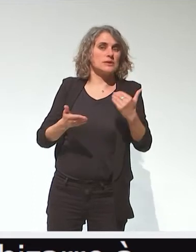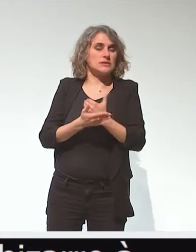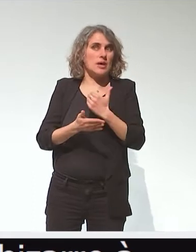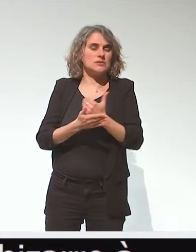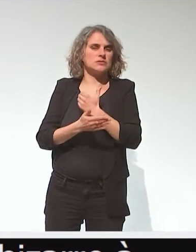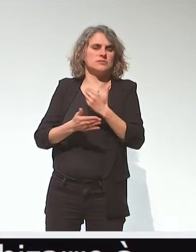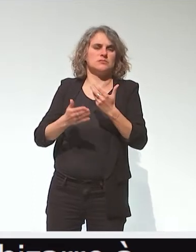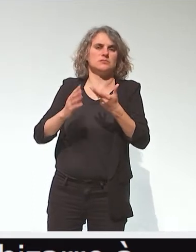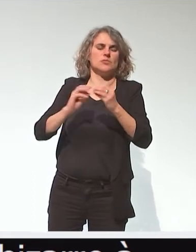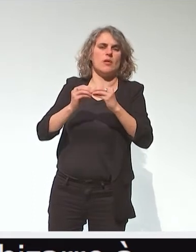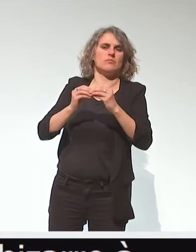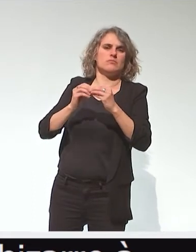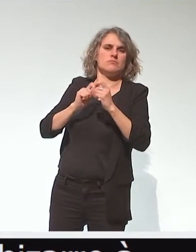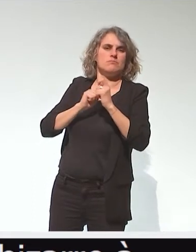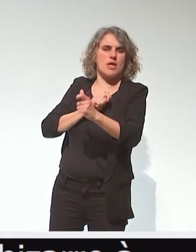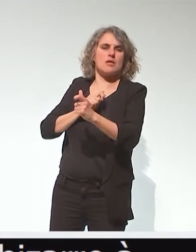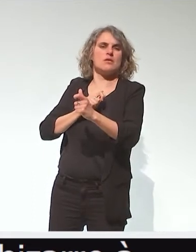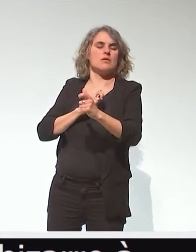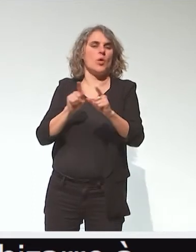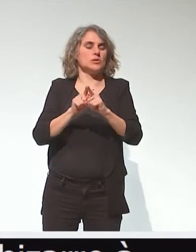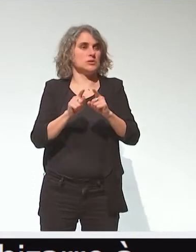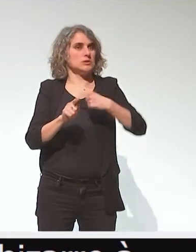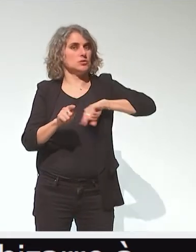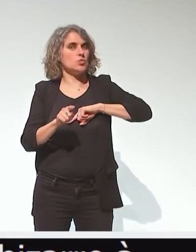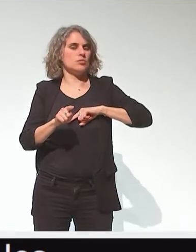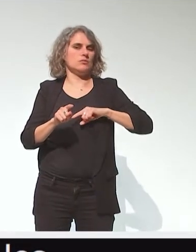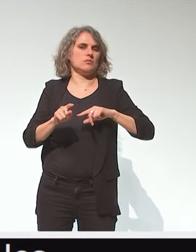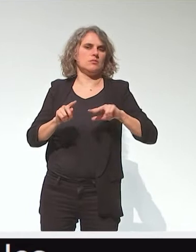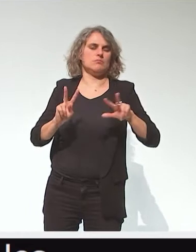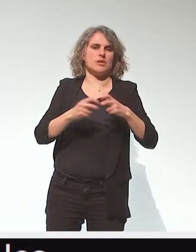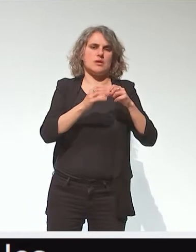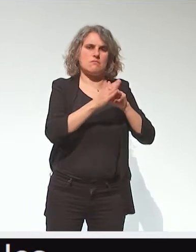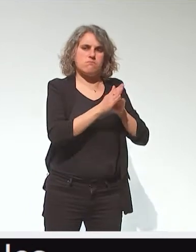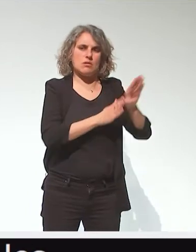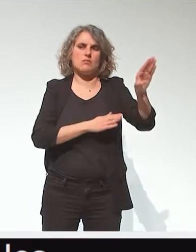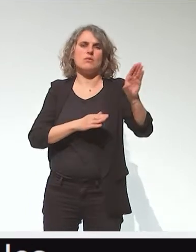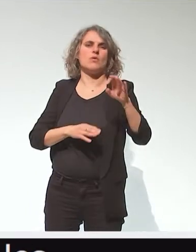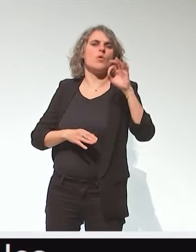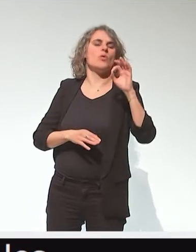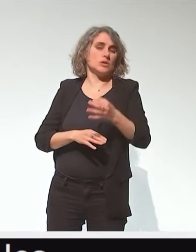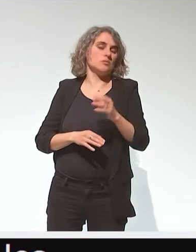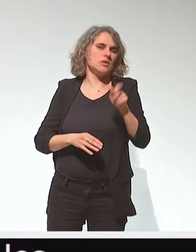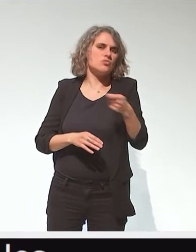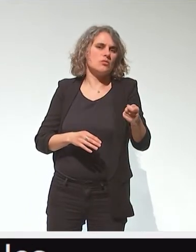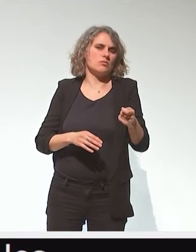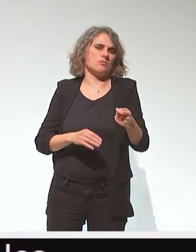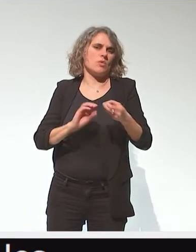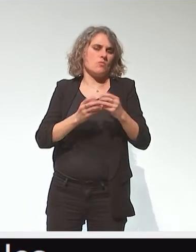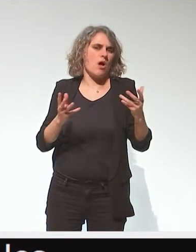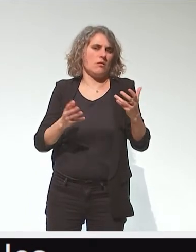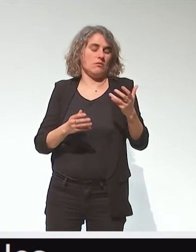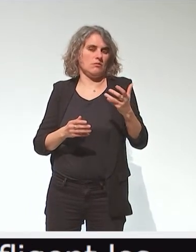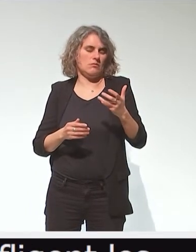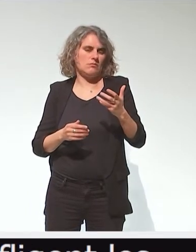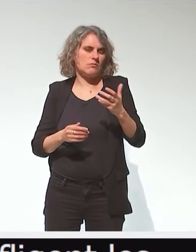aware that it has a human toll, and it must be borne not only by